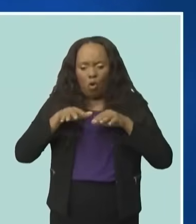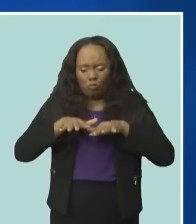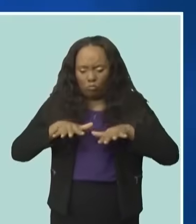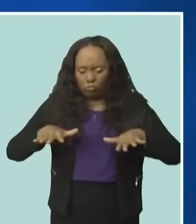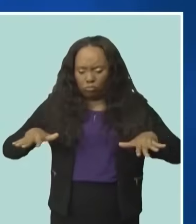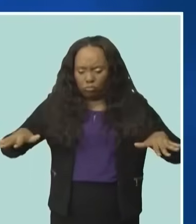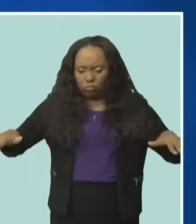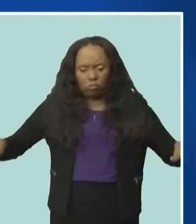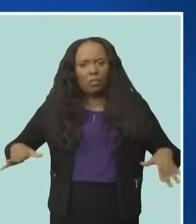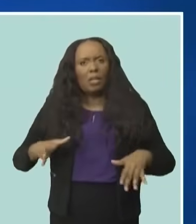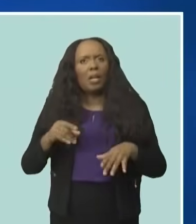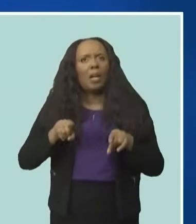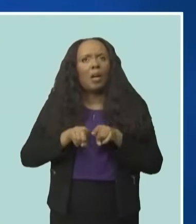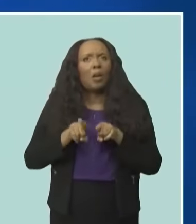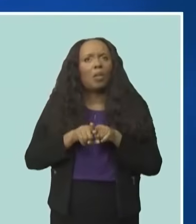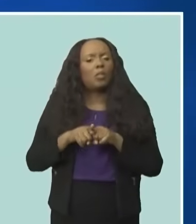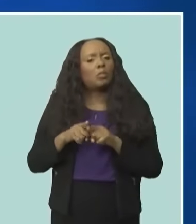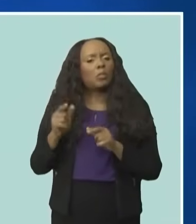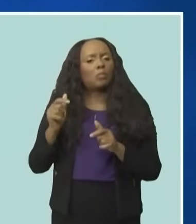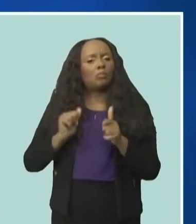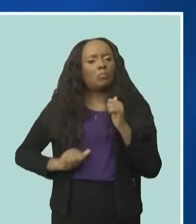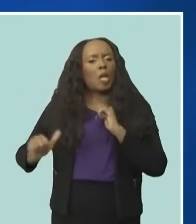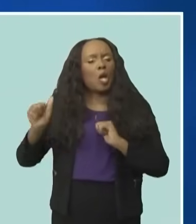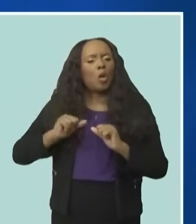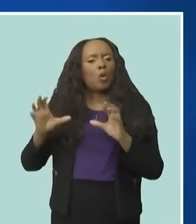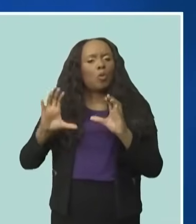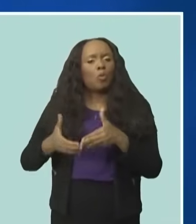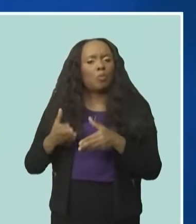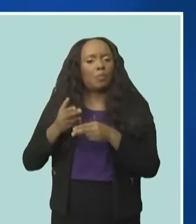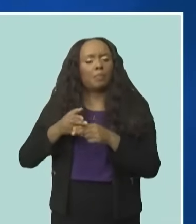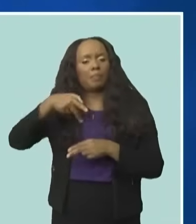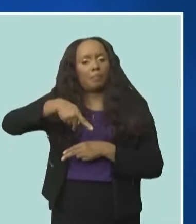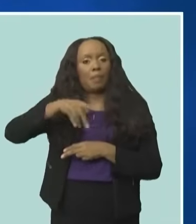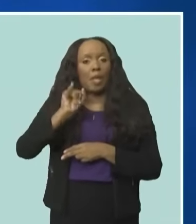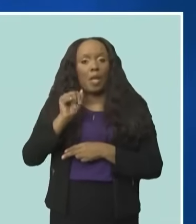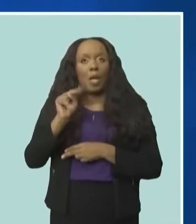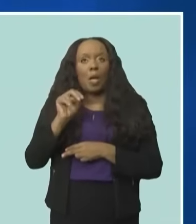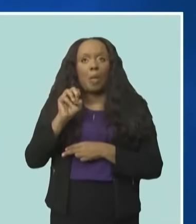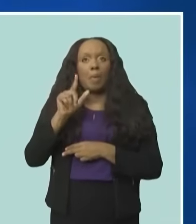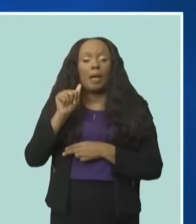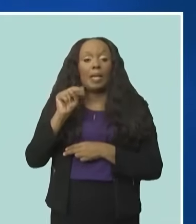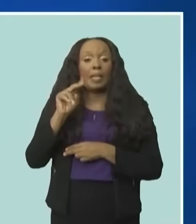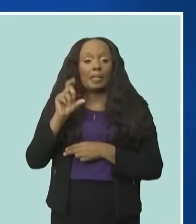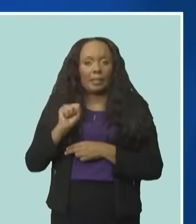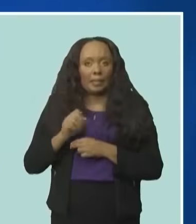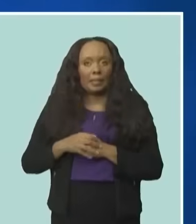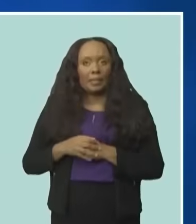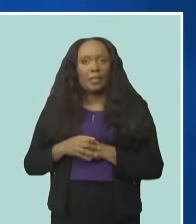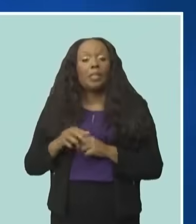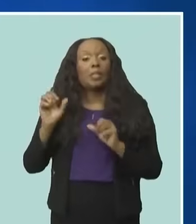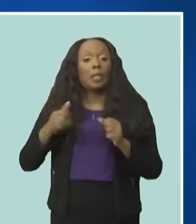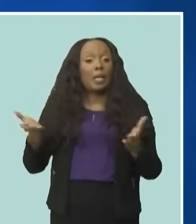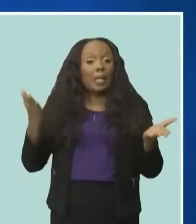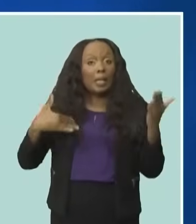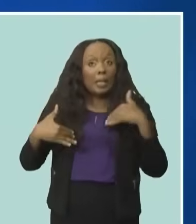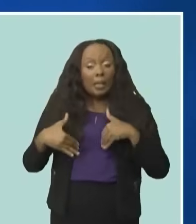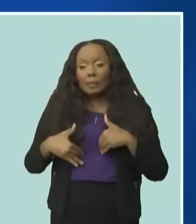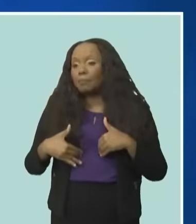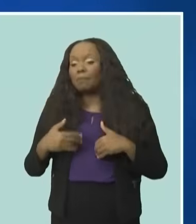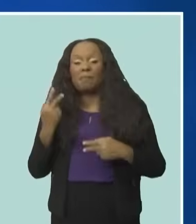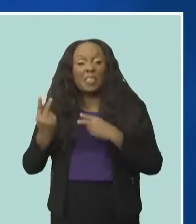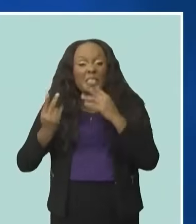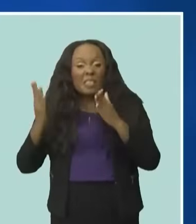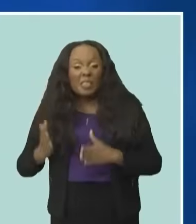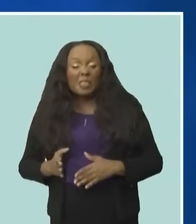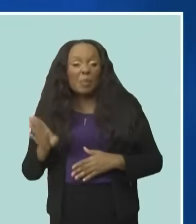by Pineland Creative Workshop. Of course, this special is available for locals and visitors. There is also a